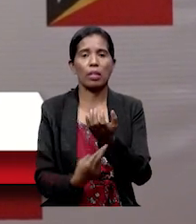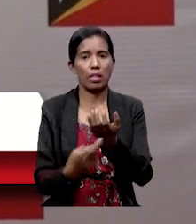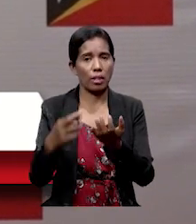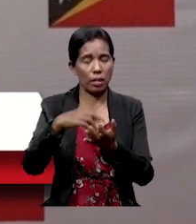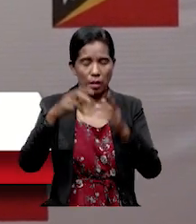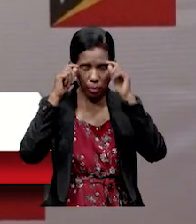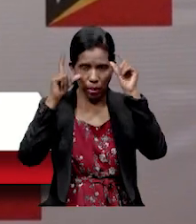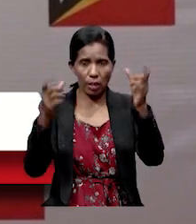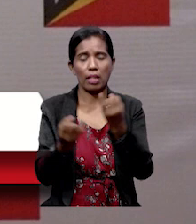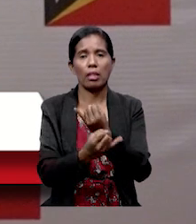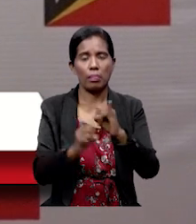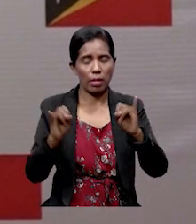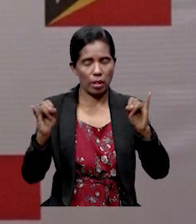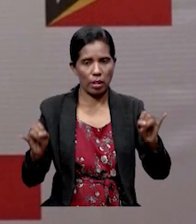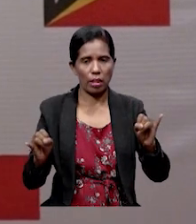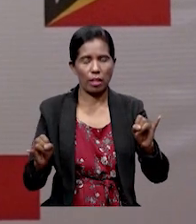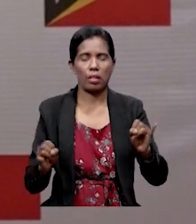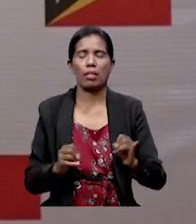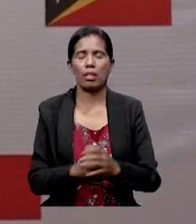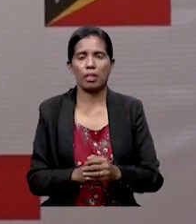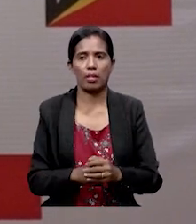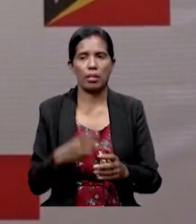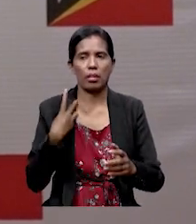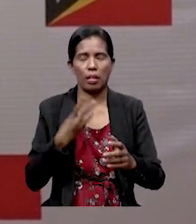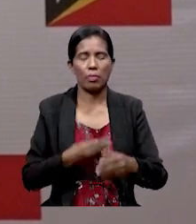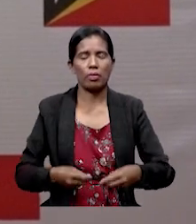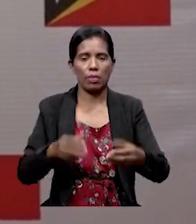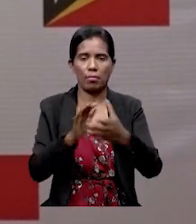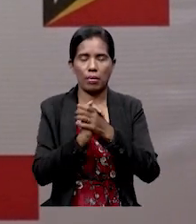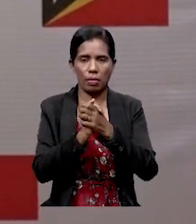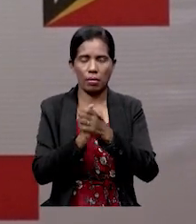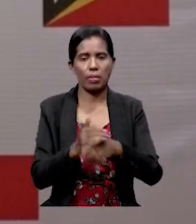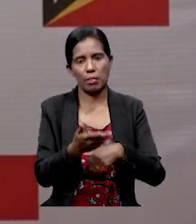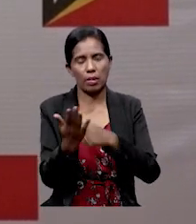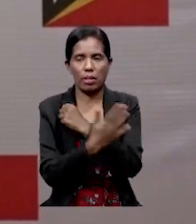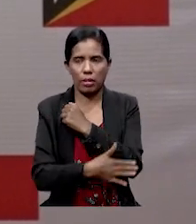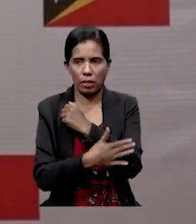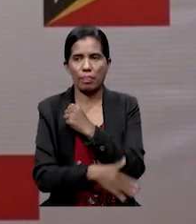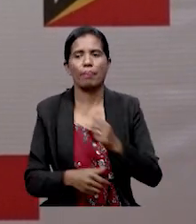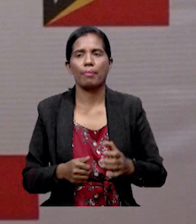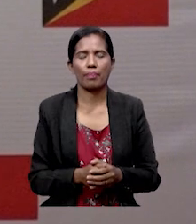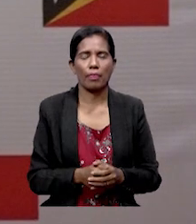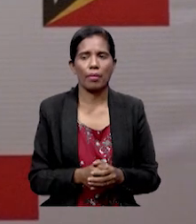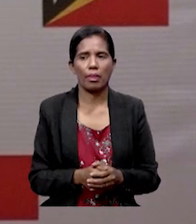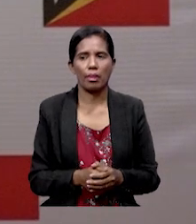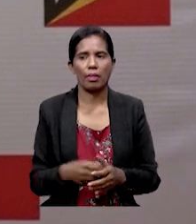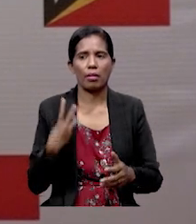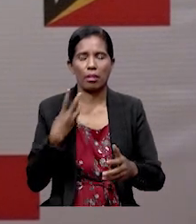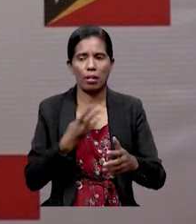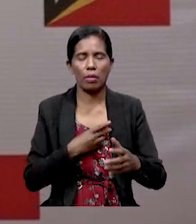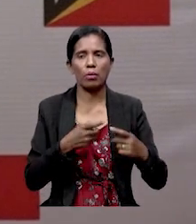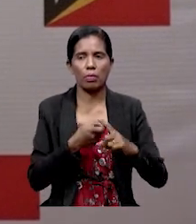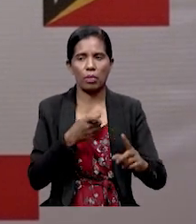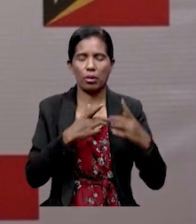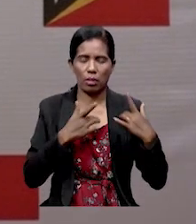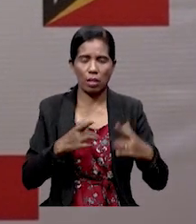as well as anniversary of establishment of diplomatic relations between our countries. I, from the bottom of my heart, I want